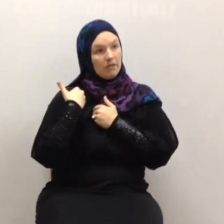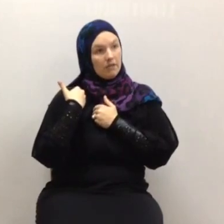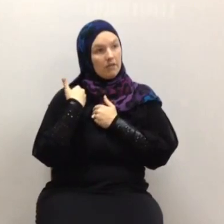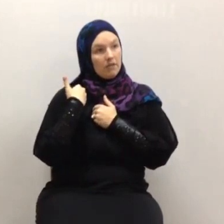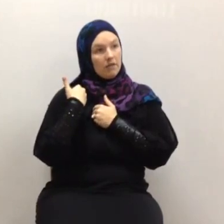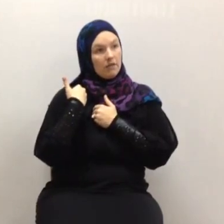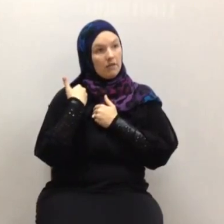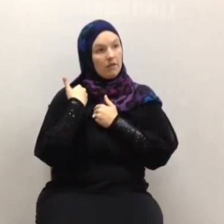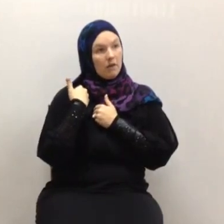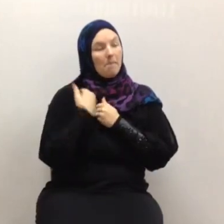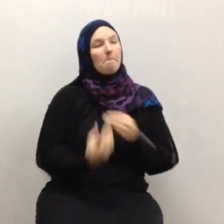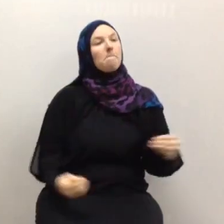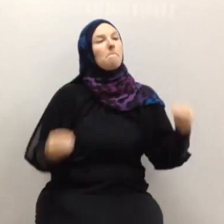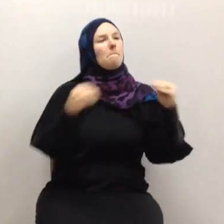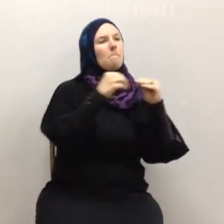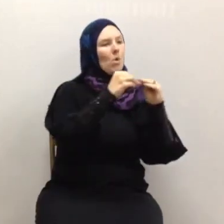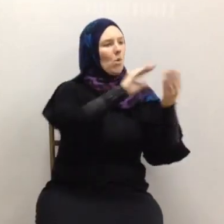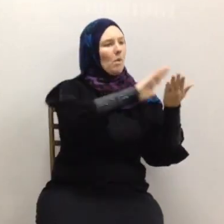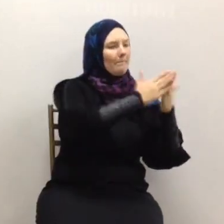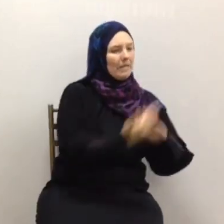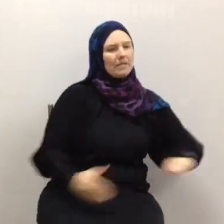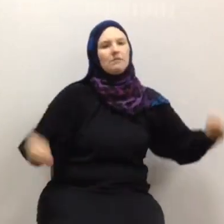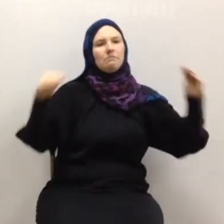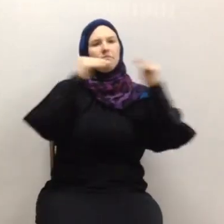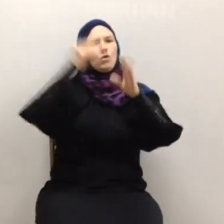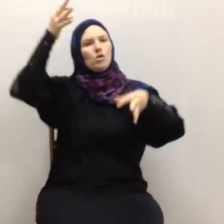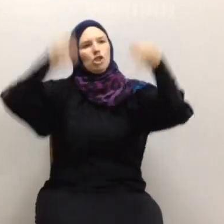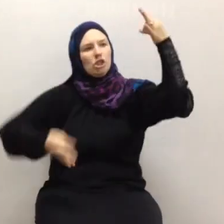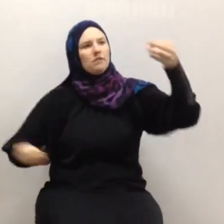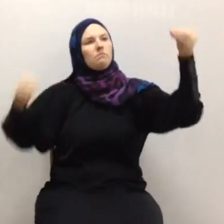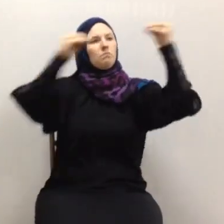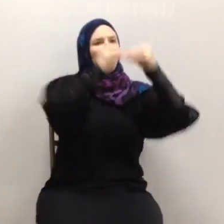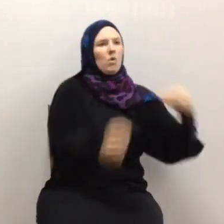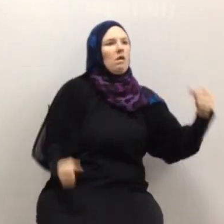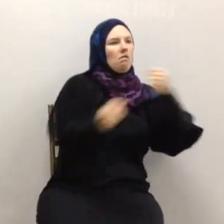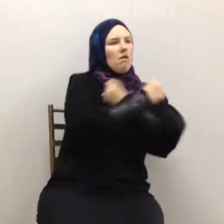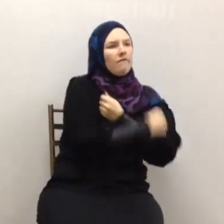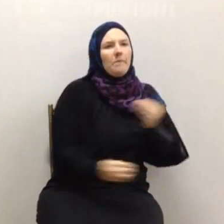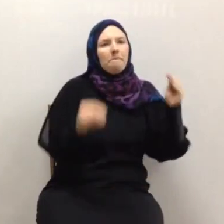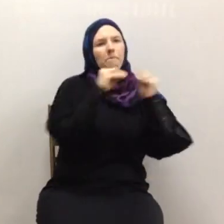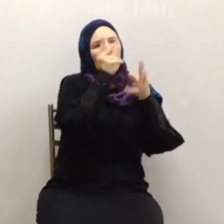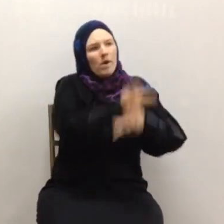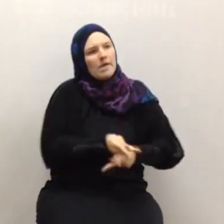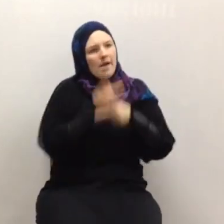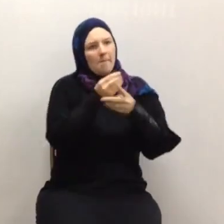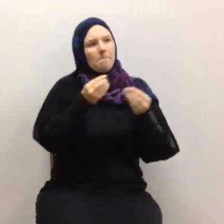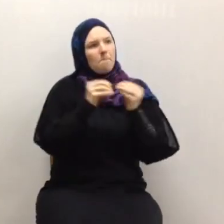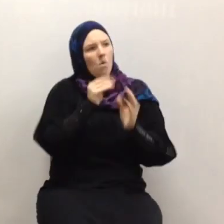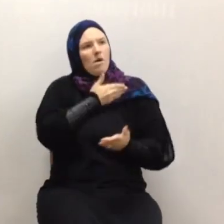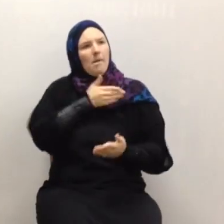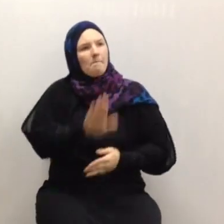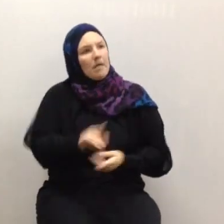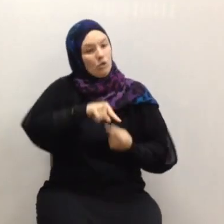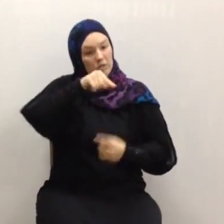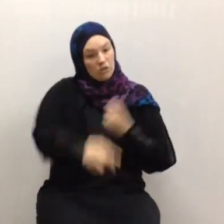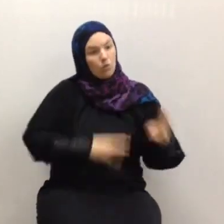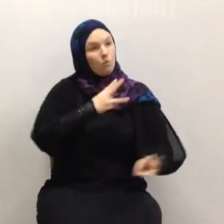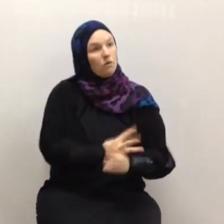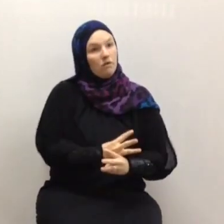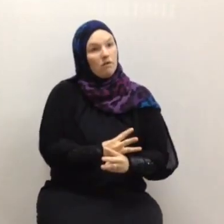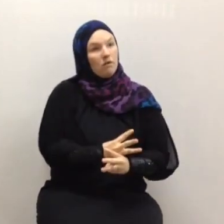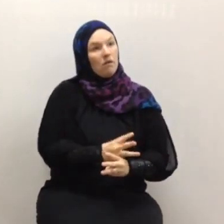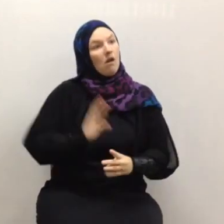more love, more care, more compassion to this world, our term will be over,